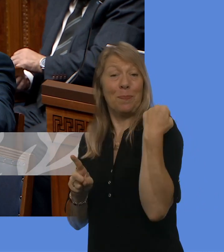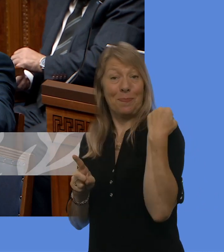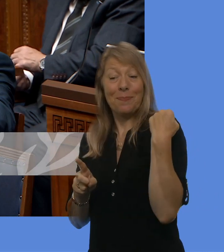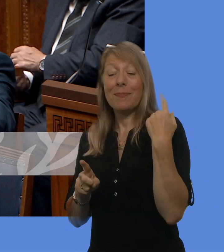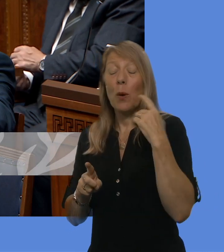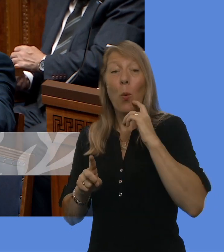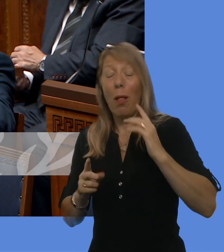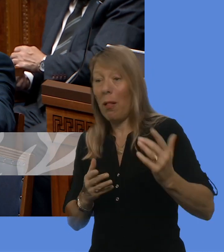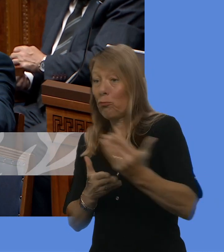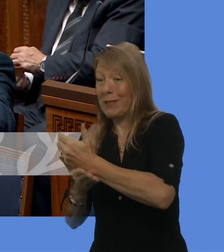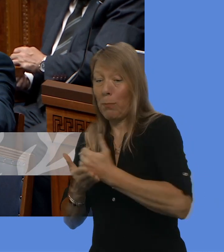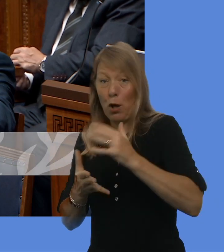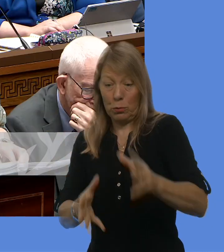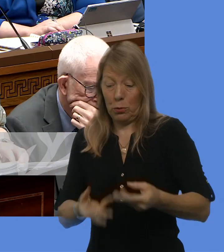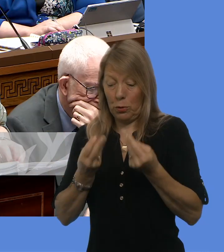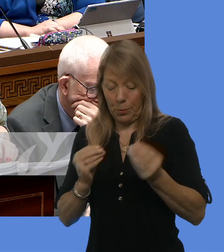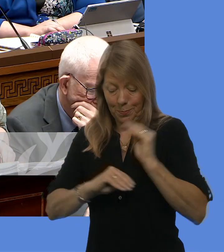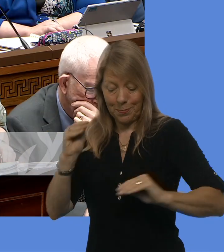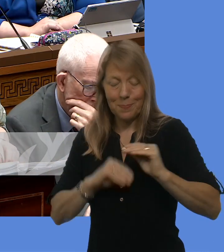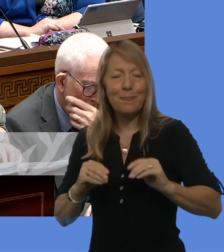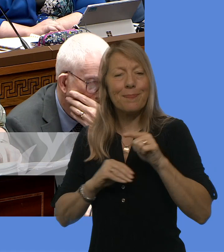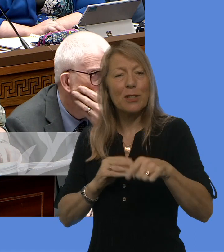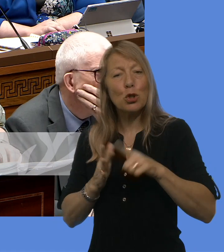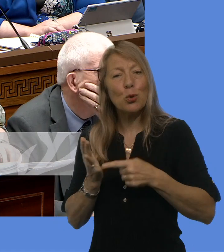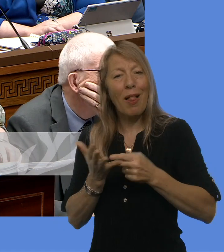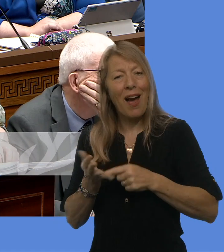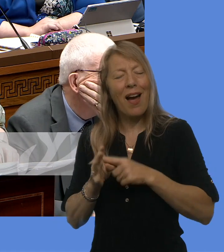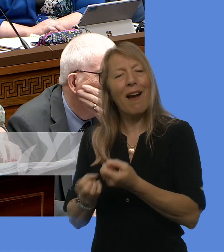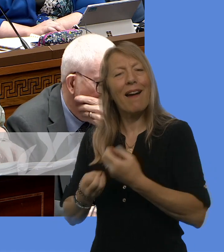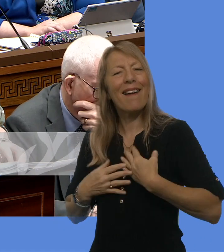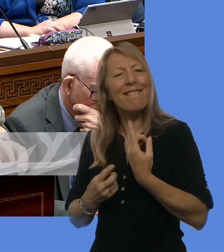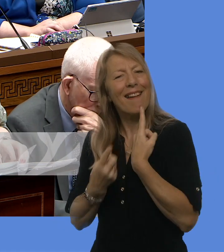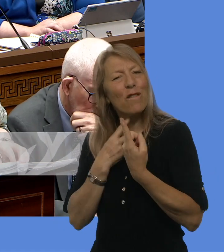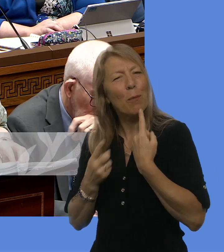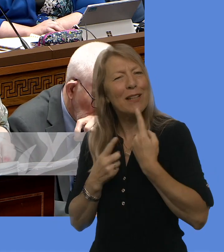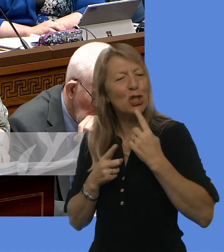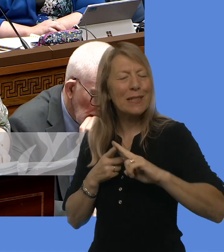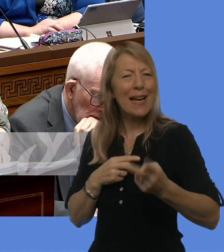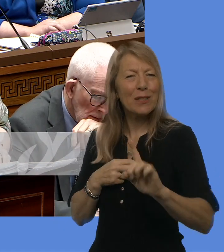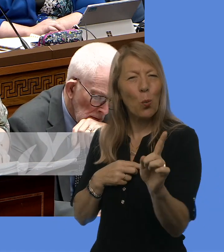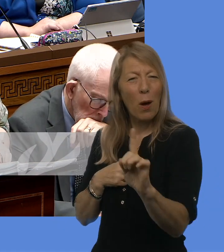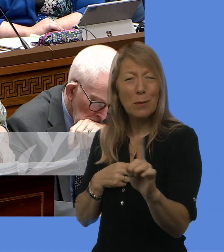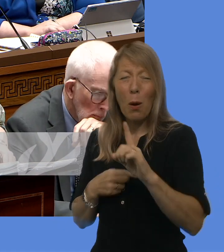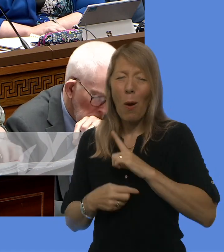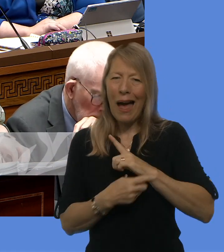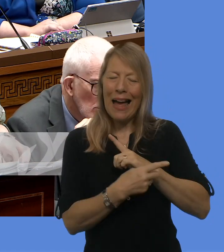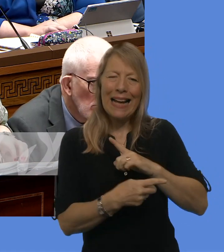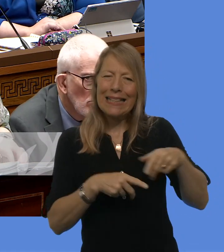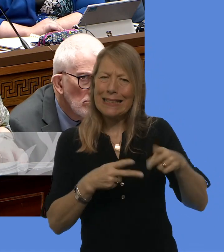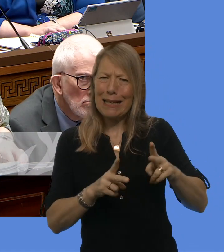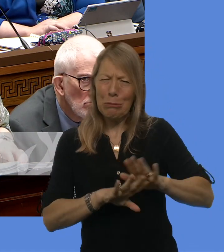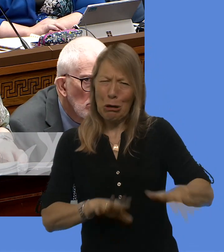can then look to whether or not this is the way to proceed. Because we do need to make sure that we don't simply move a failing scheme potentially around